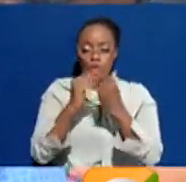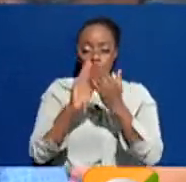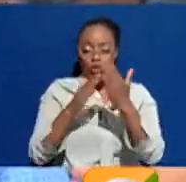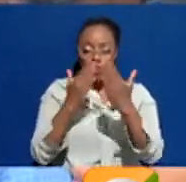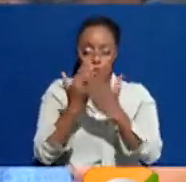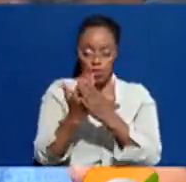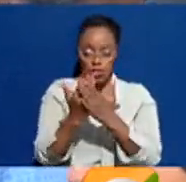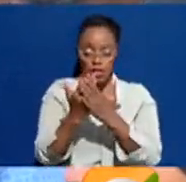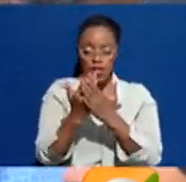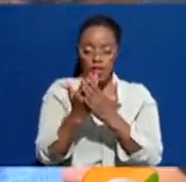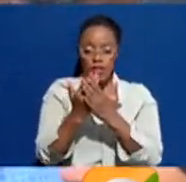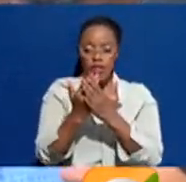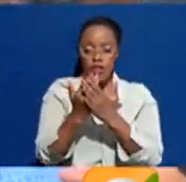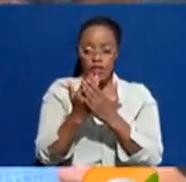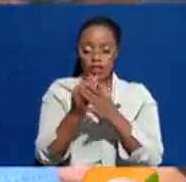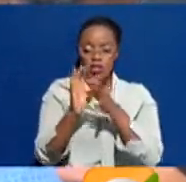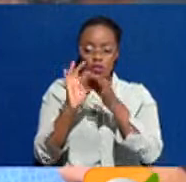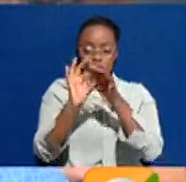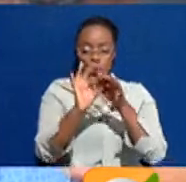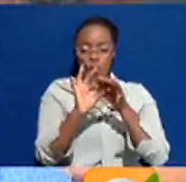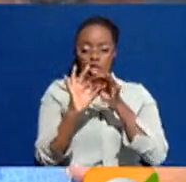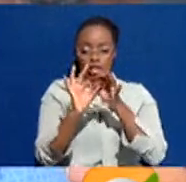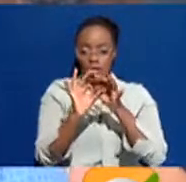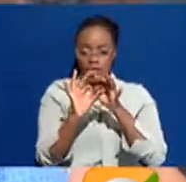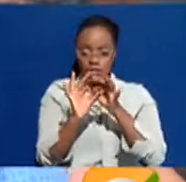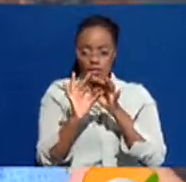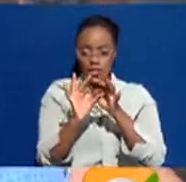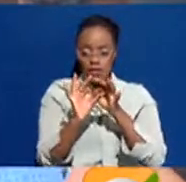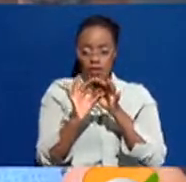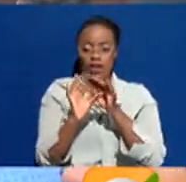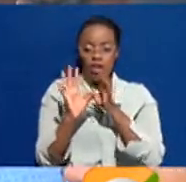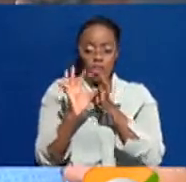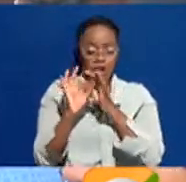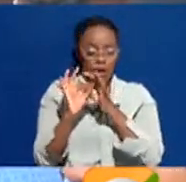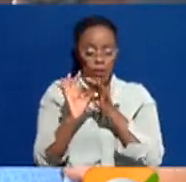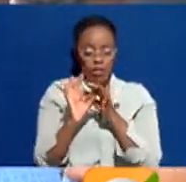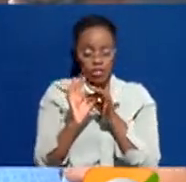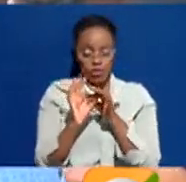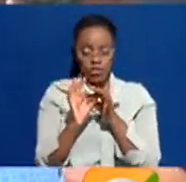calls for coordination, collaboration,